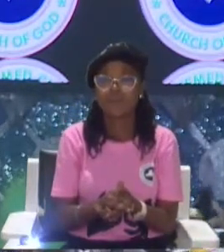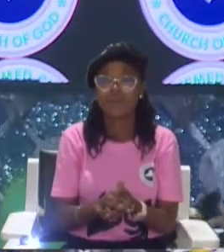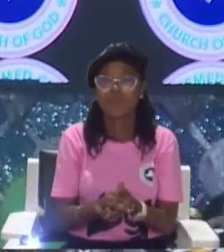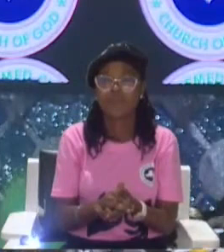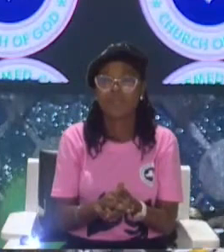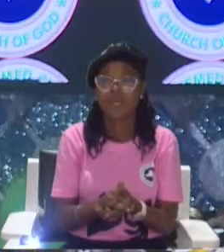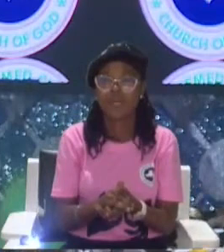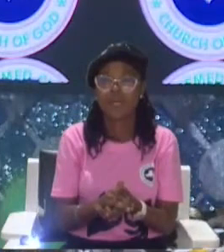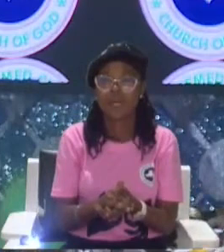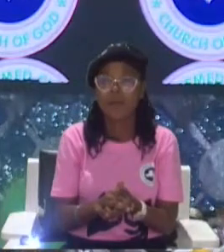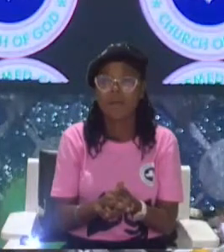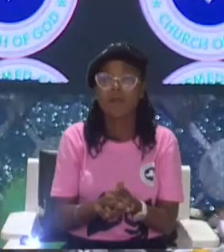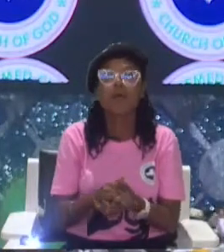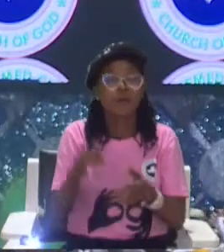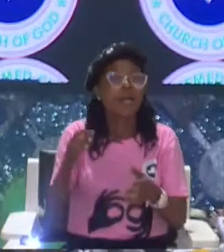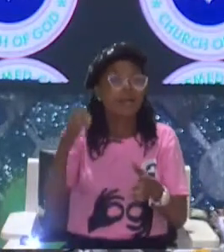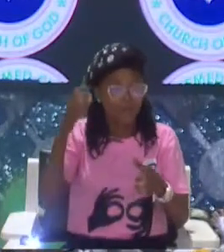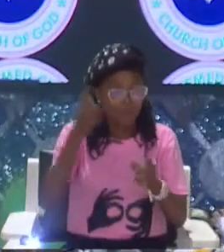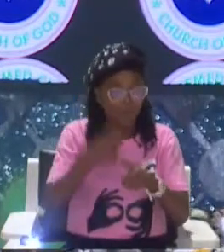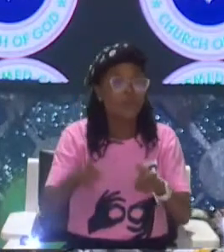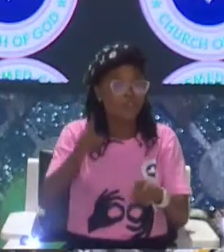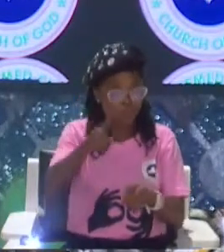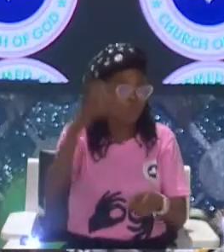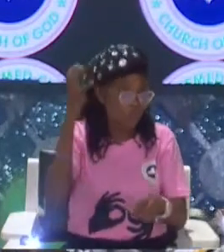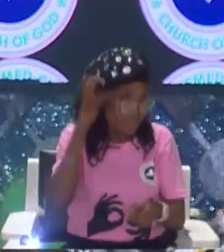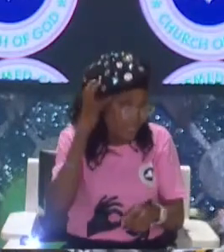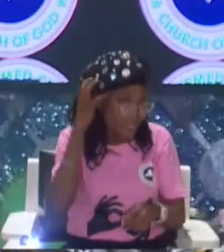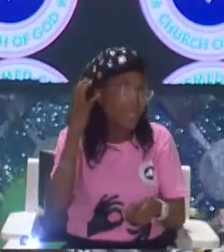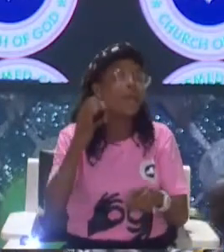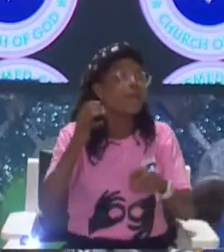Let me offer testimonies. Ṣùgbọ́n ẹ ti gbọ́ àwọn ẹ̀rí lálẹ́ yìí.